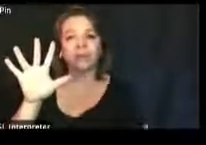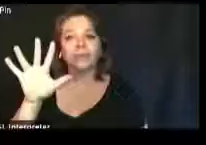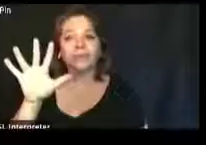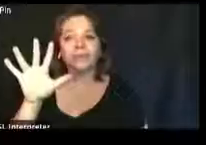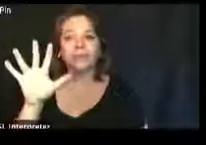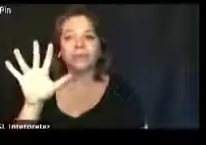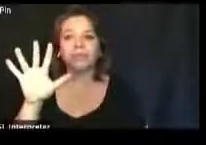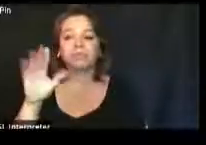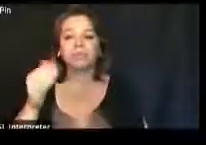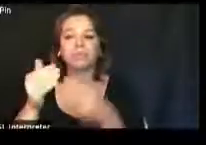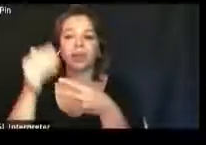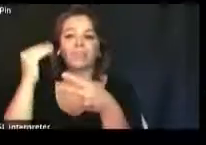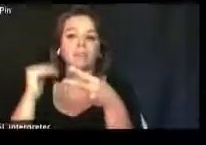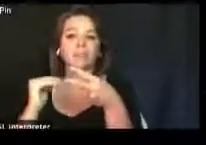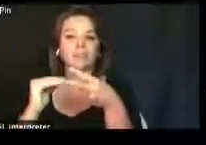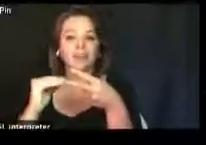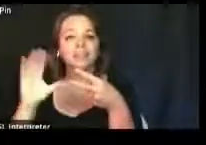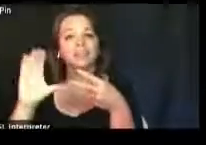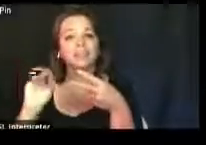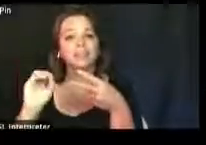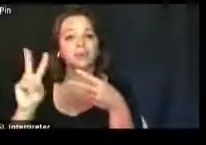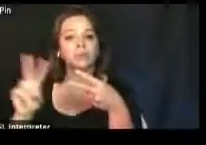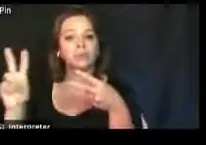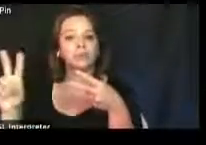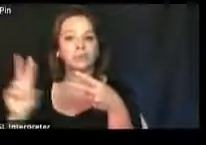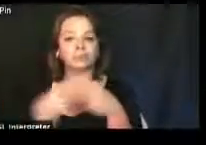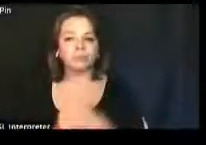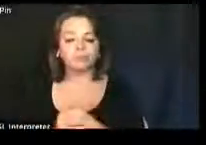And up next is 022.